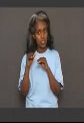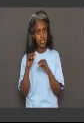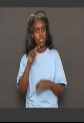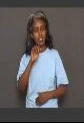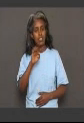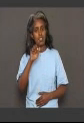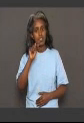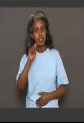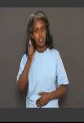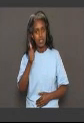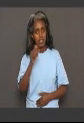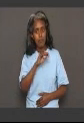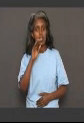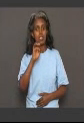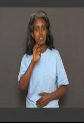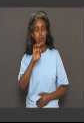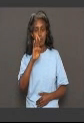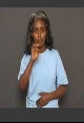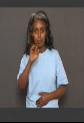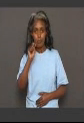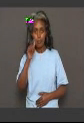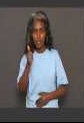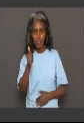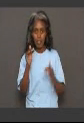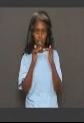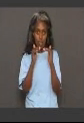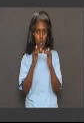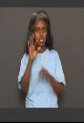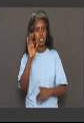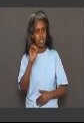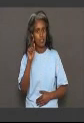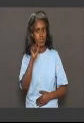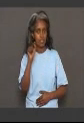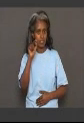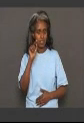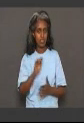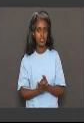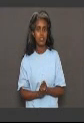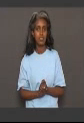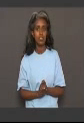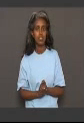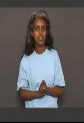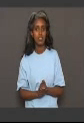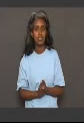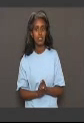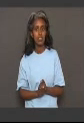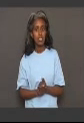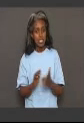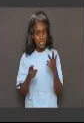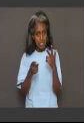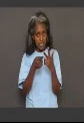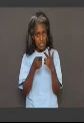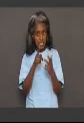Well done, students. Theta plus beta equals 90